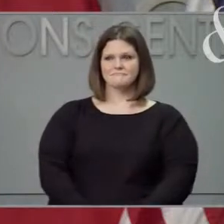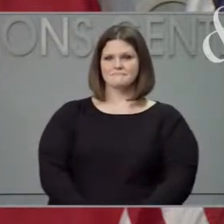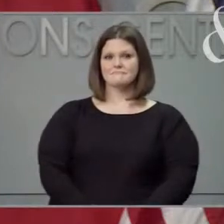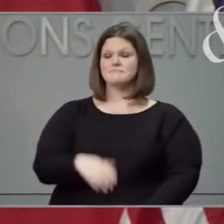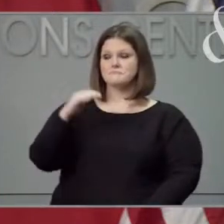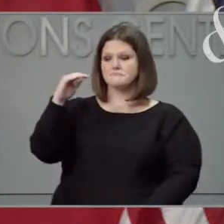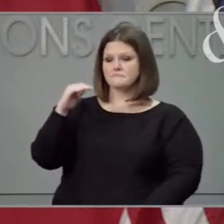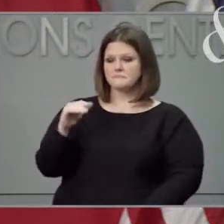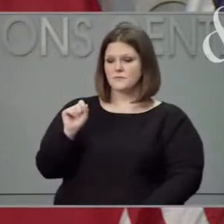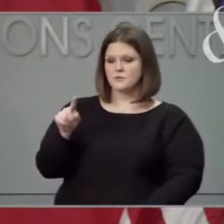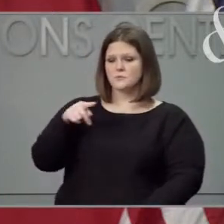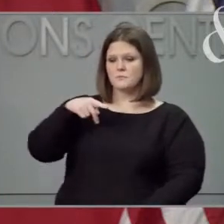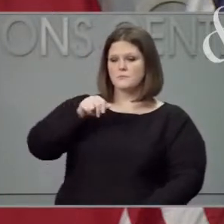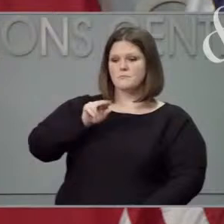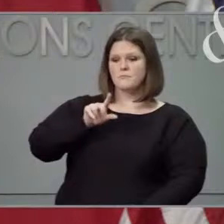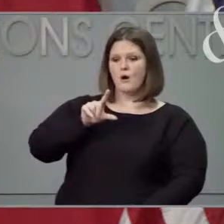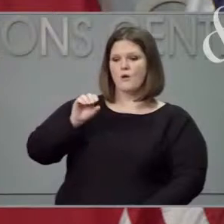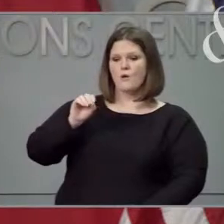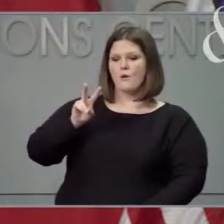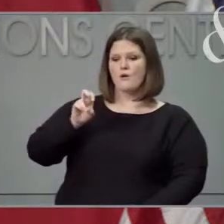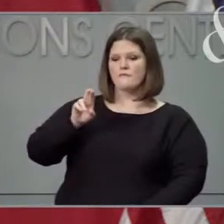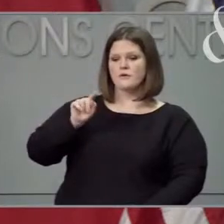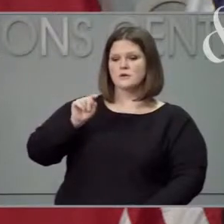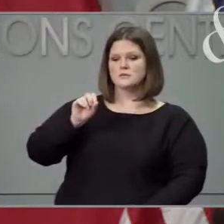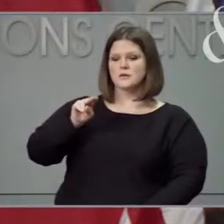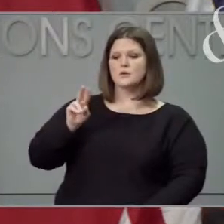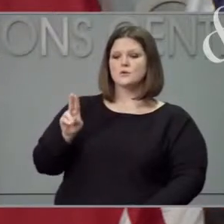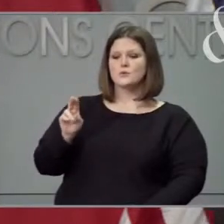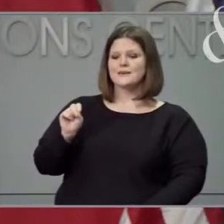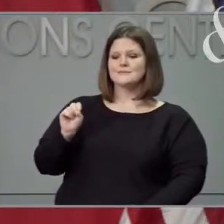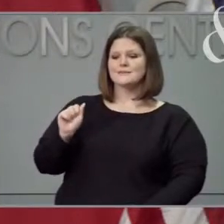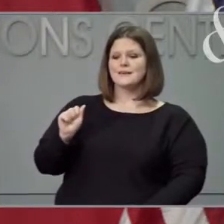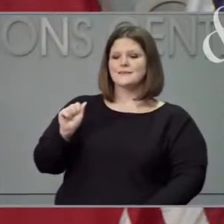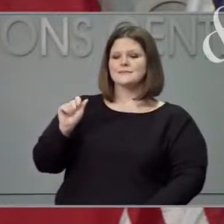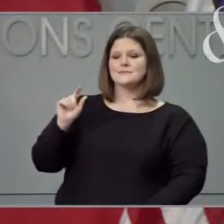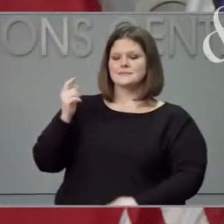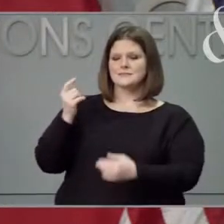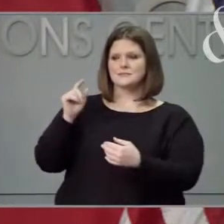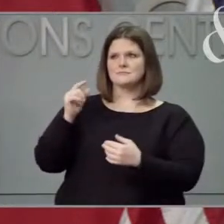Our next question is from Paul Wolverton with the USA Today Network.